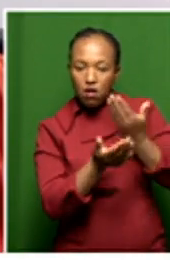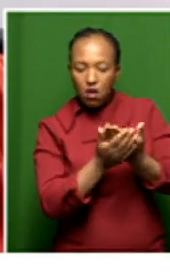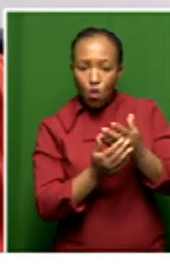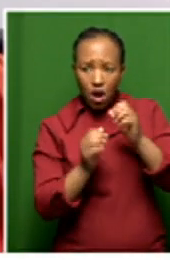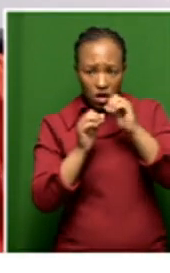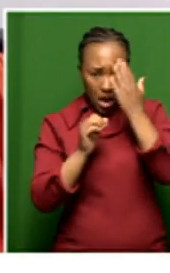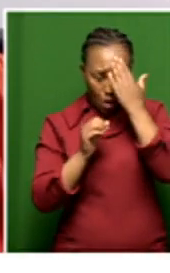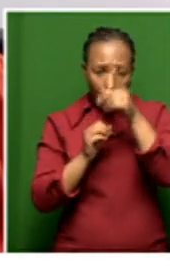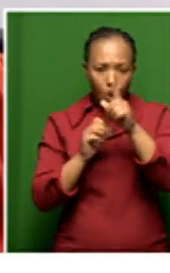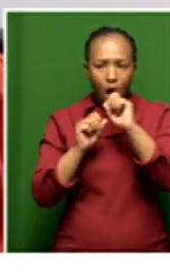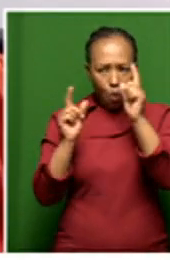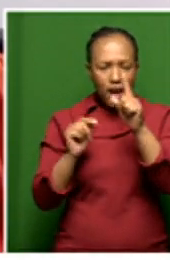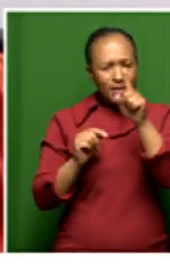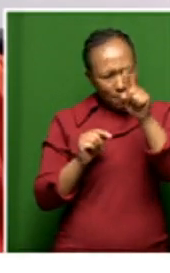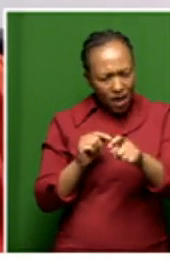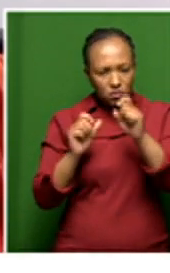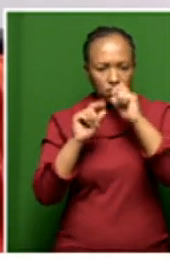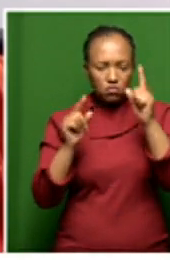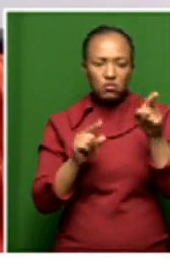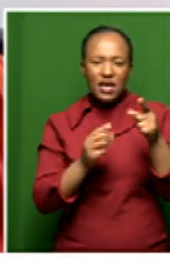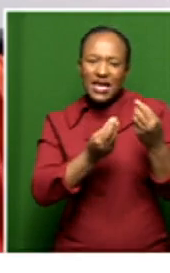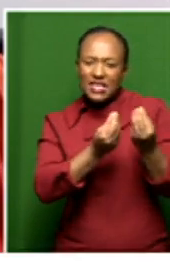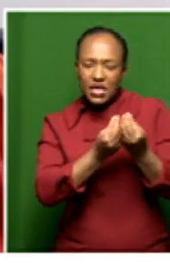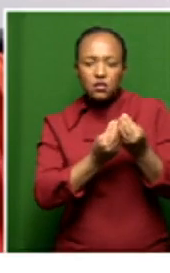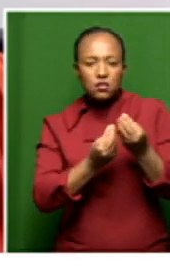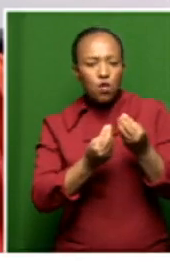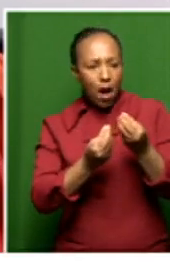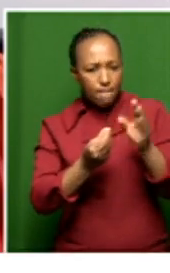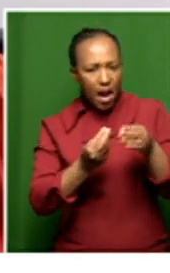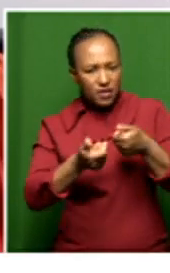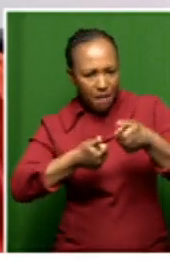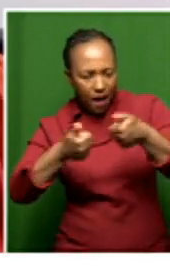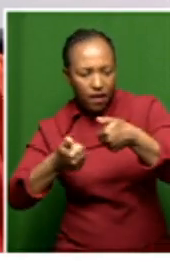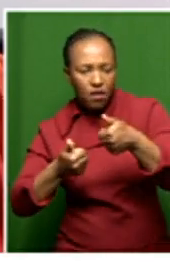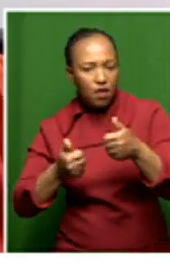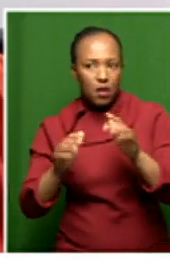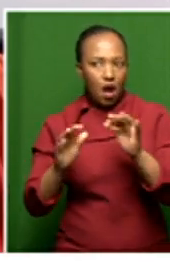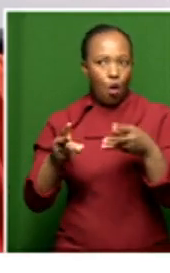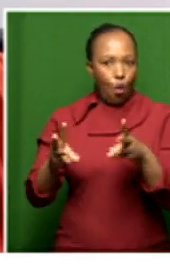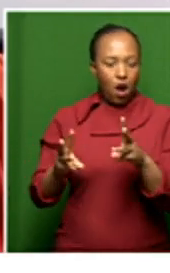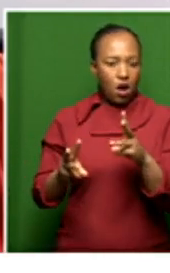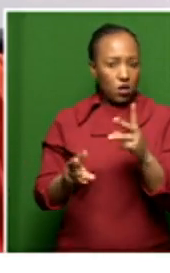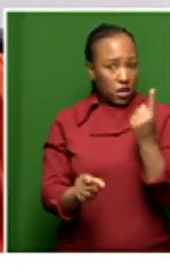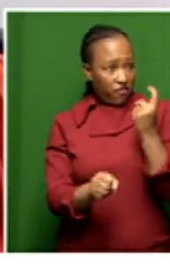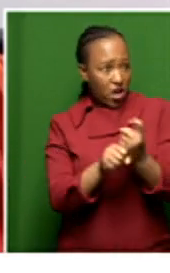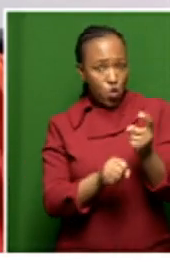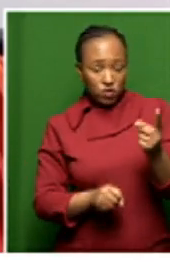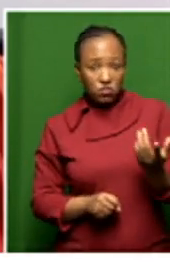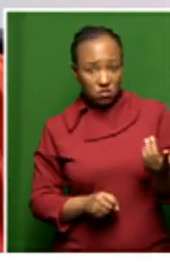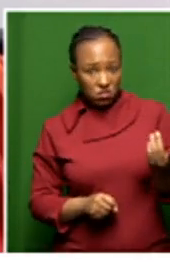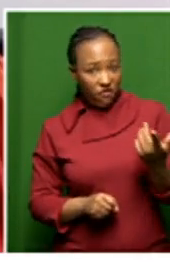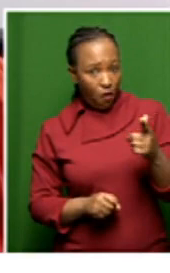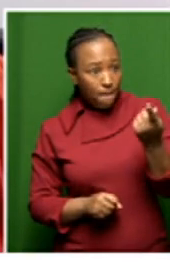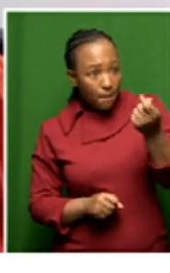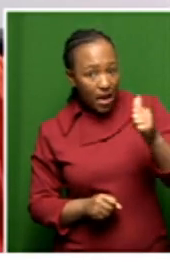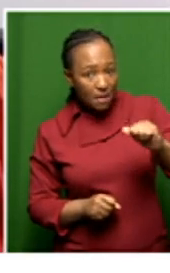are aware, or they should be aware by now, that these products are being recalled. So there is no way that they can recall or refuse to give you a